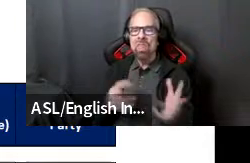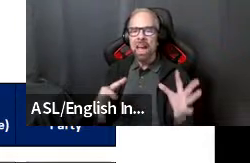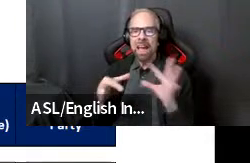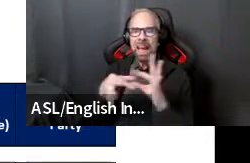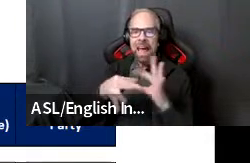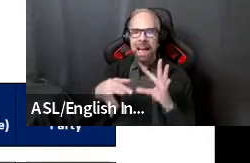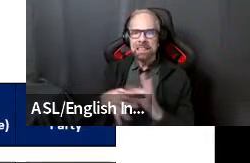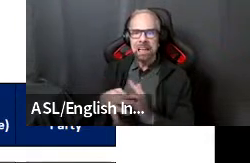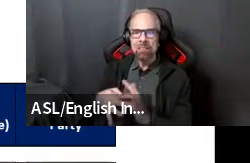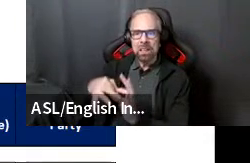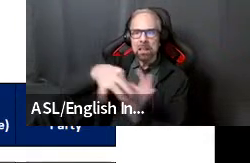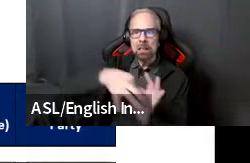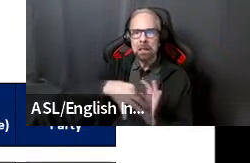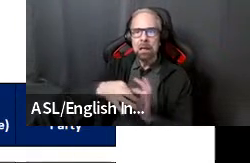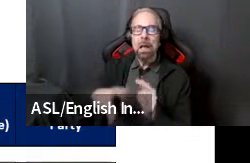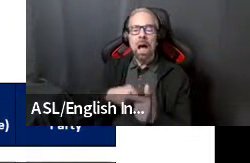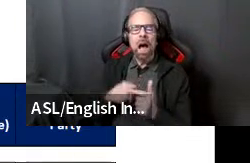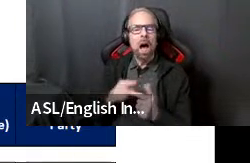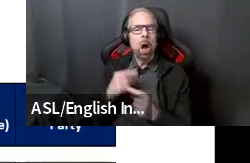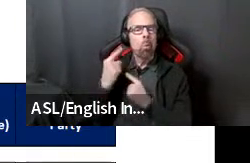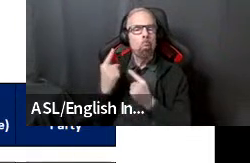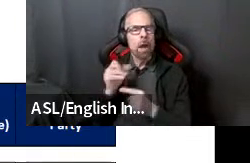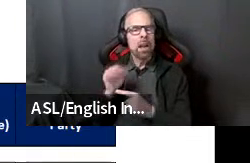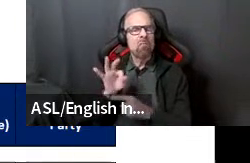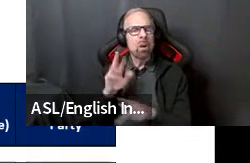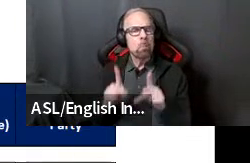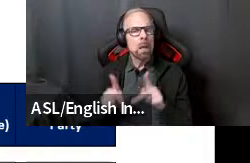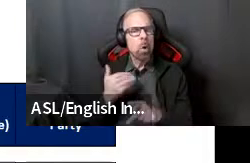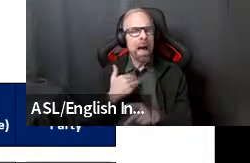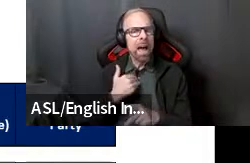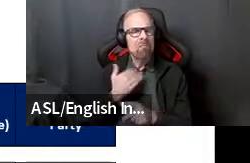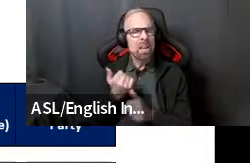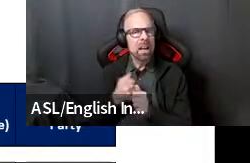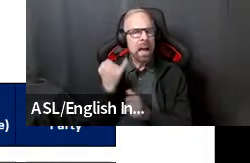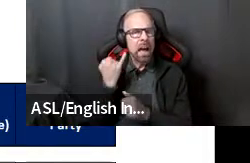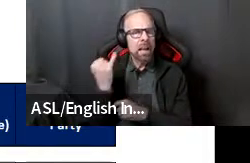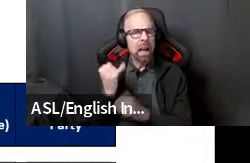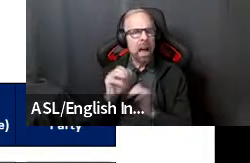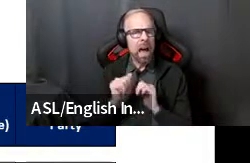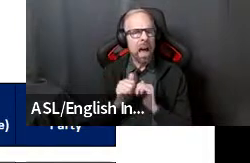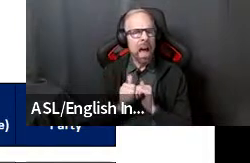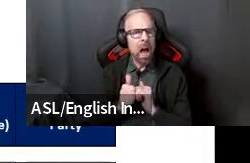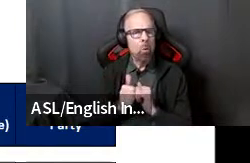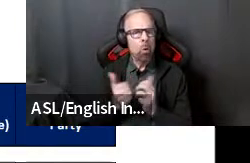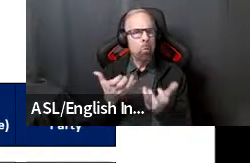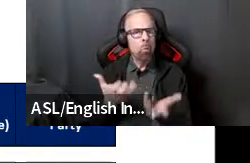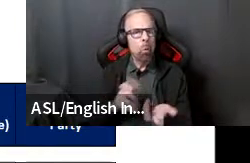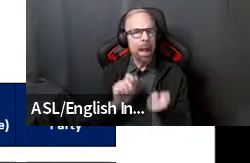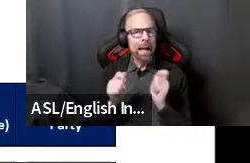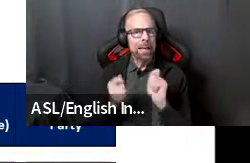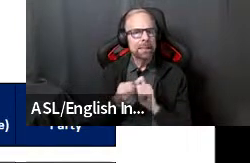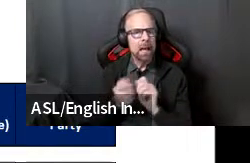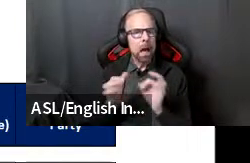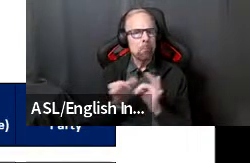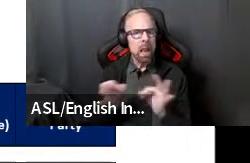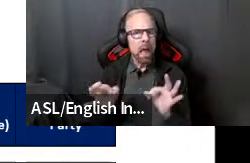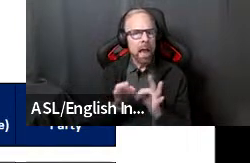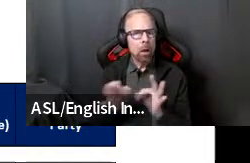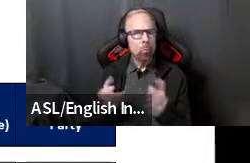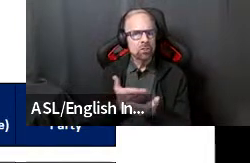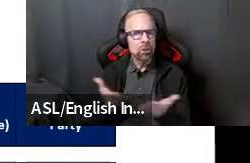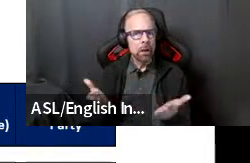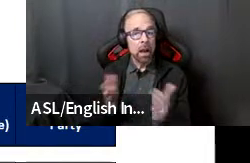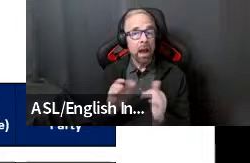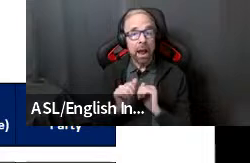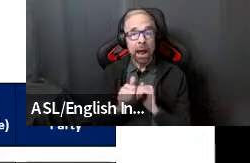and I'd wonder if folks have any ideas on how we maybe want to adapt our language here for you know, how we